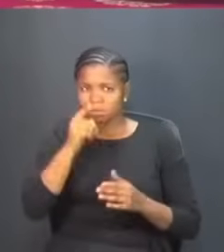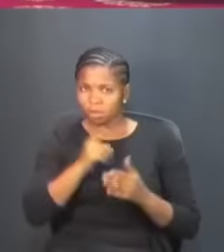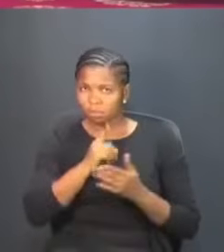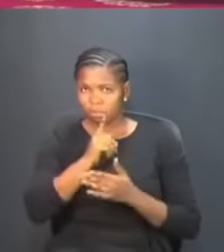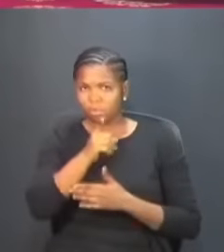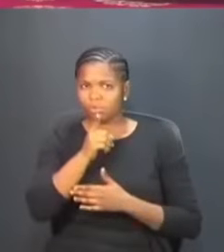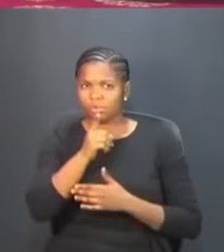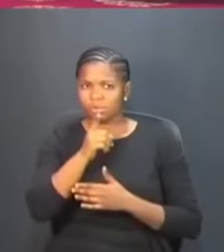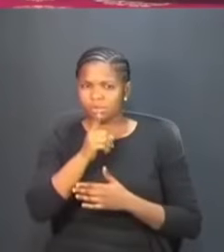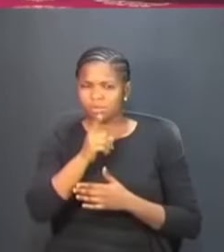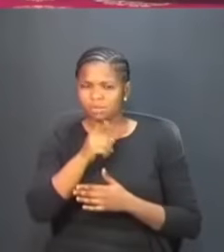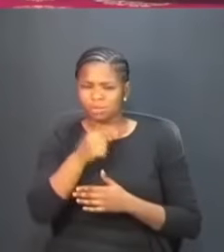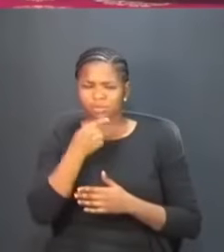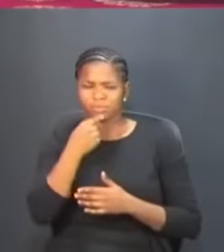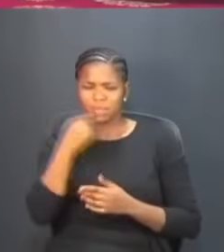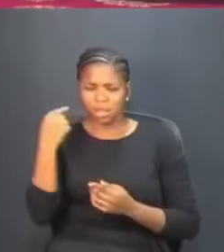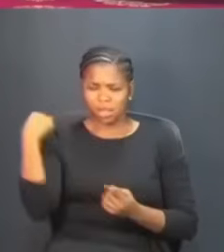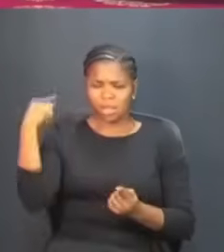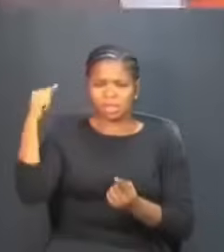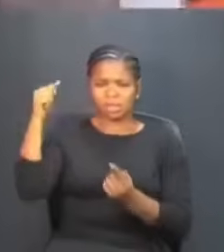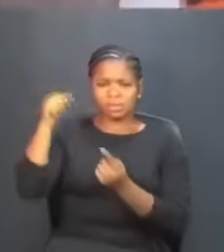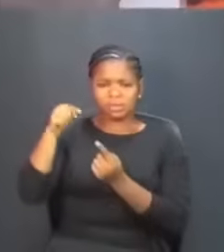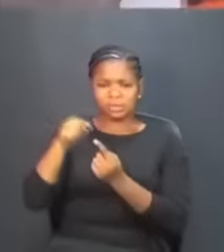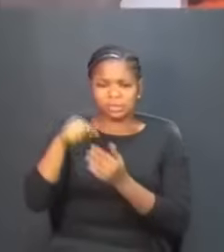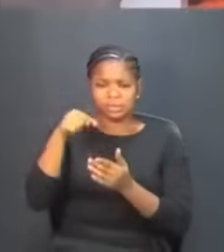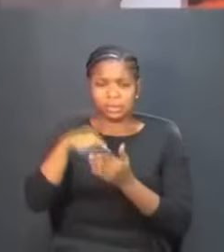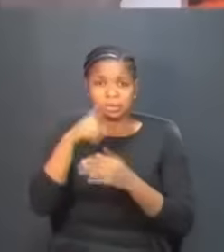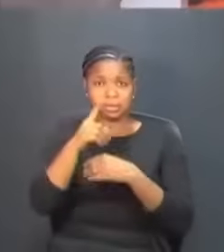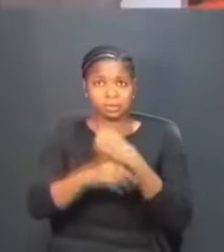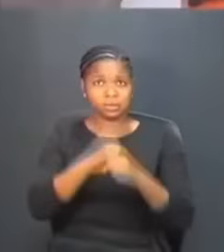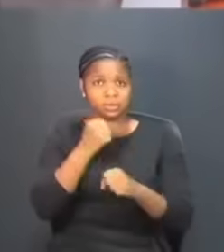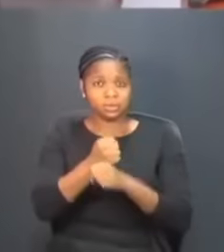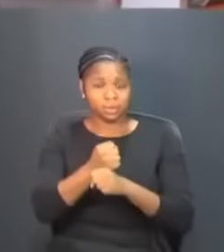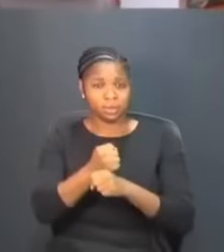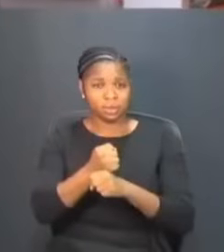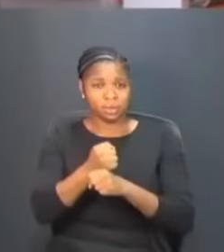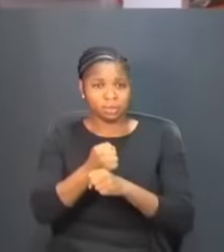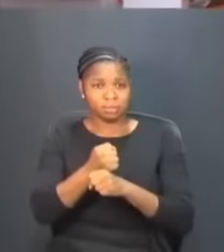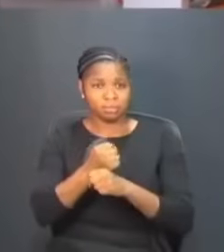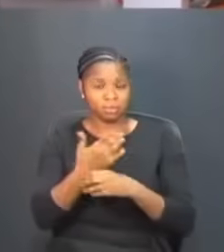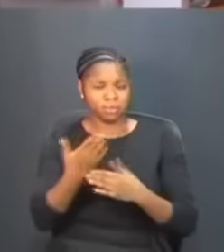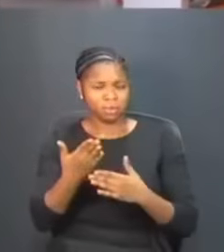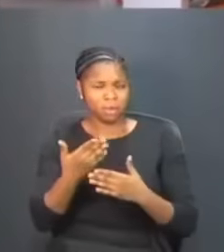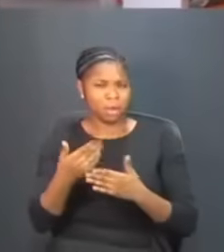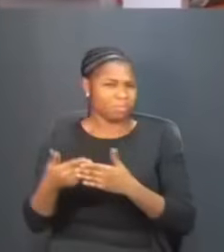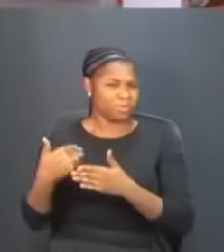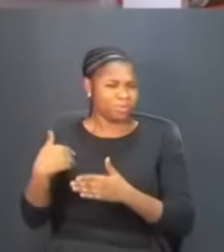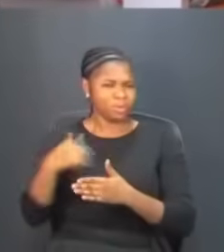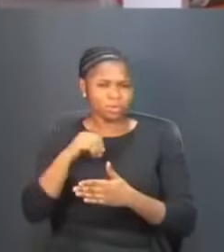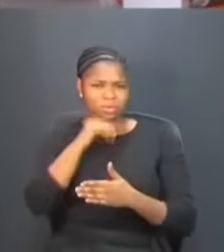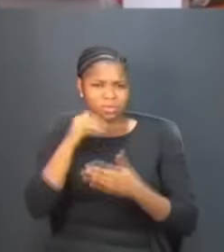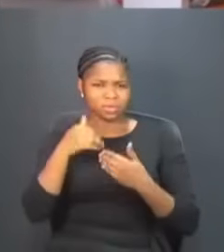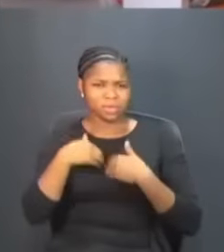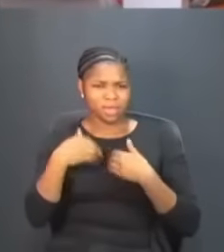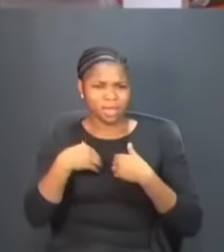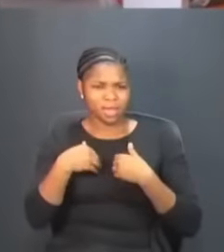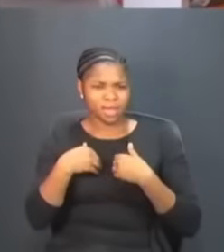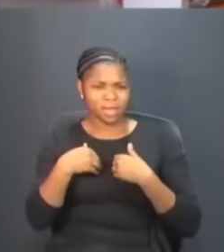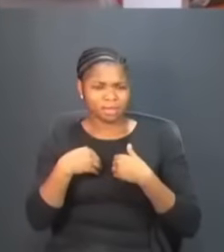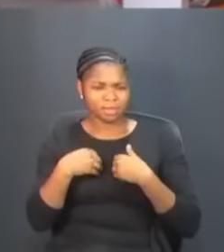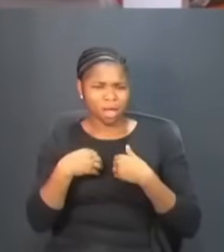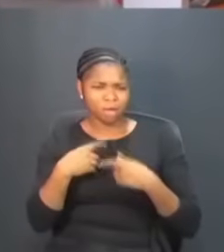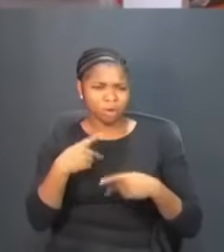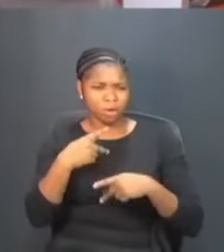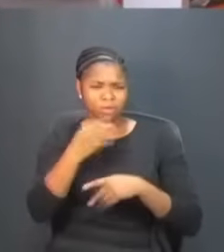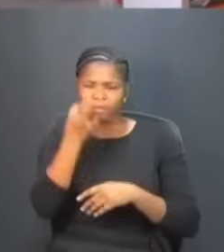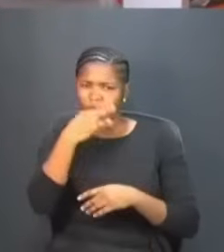until this year, there has never been any food buffers for food security,